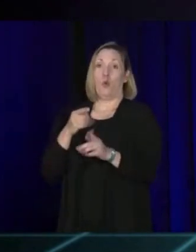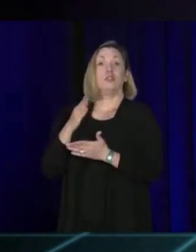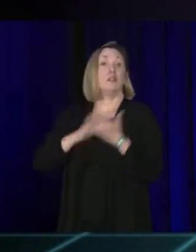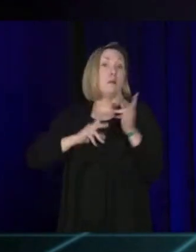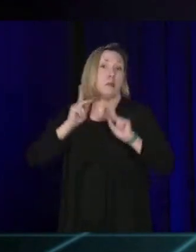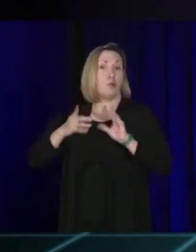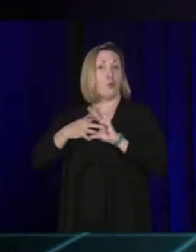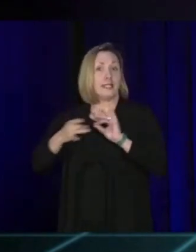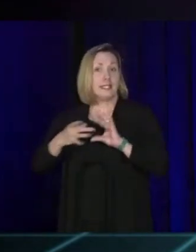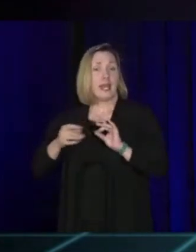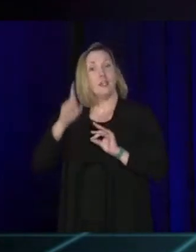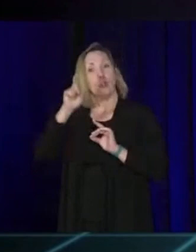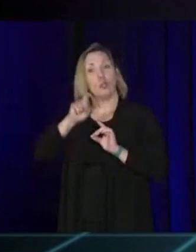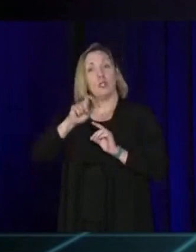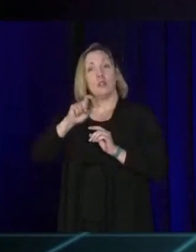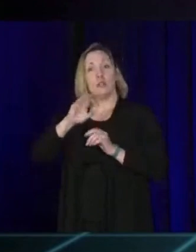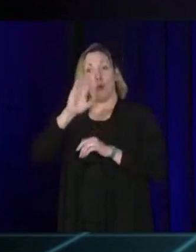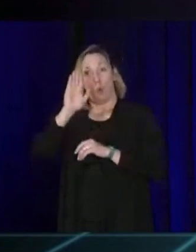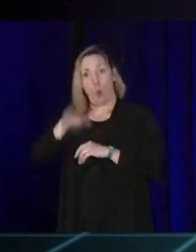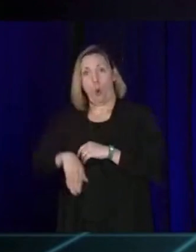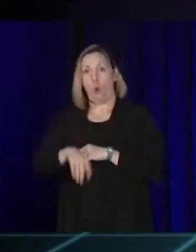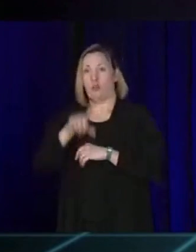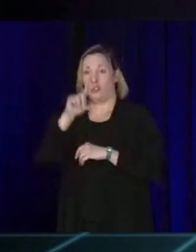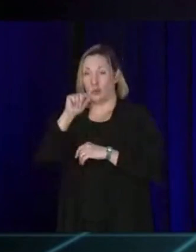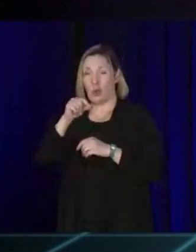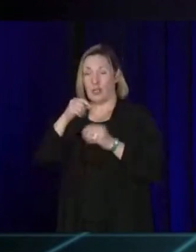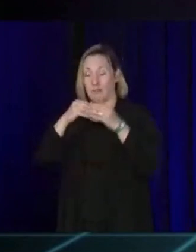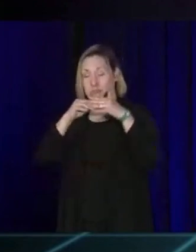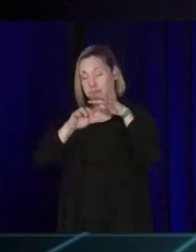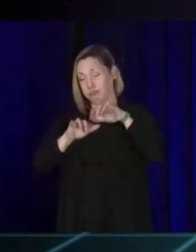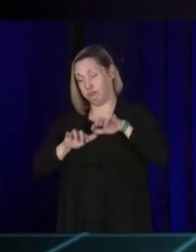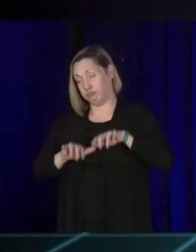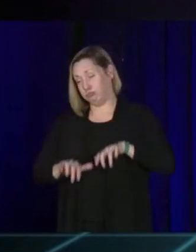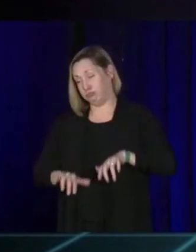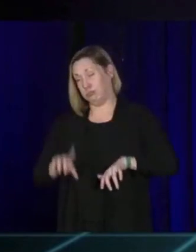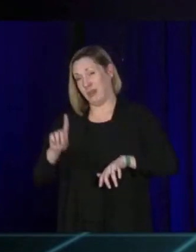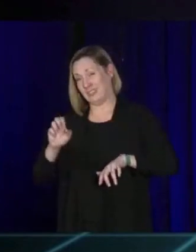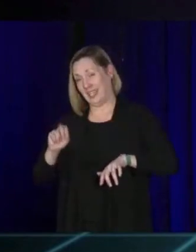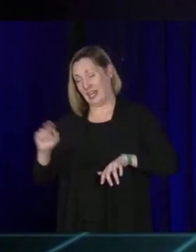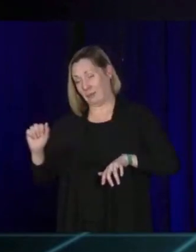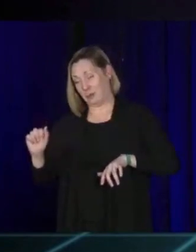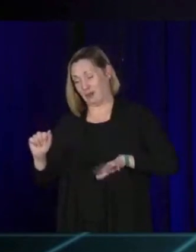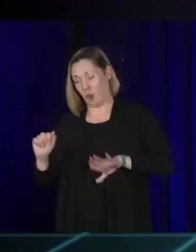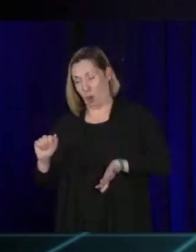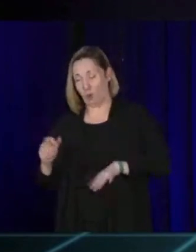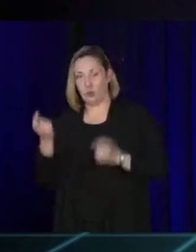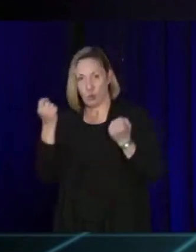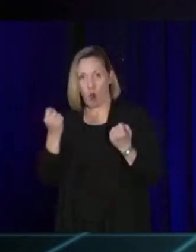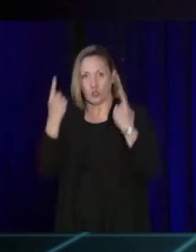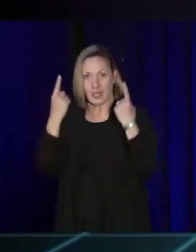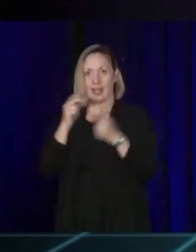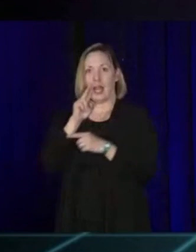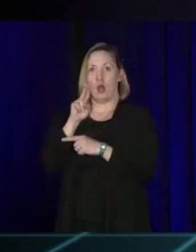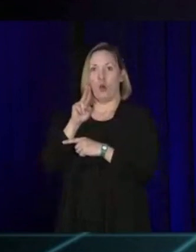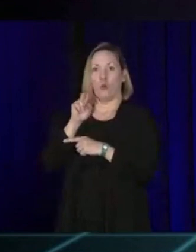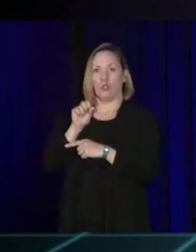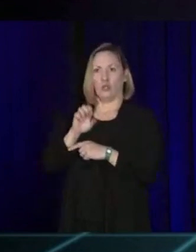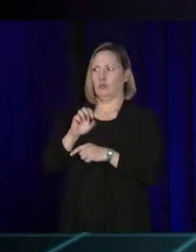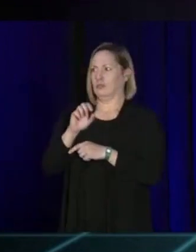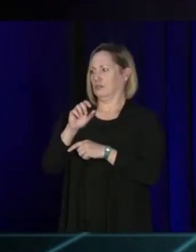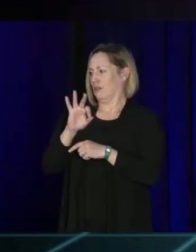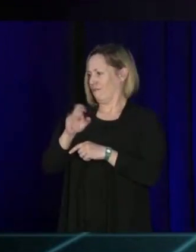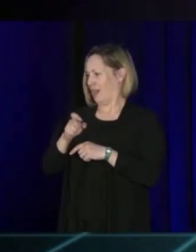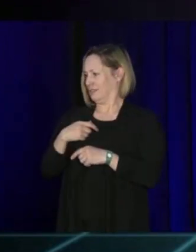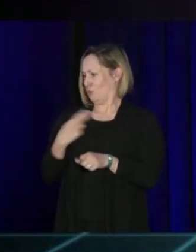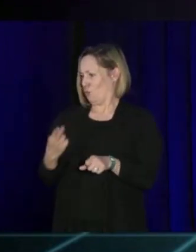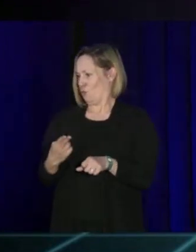that you needed an entire 20 pages post by Dan Abramov so that it could understand how use effect works. And when you finally did,